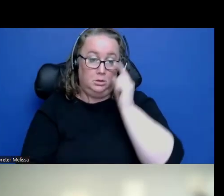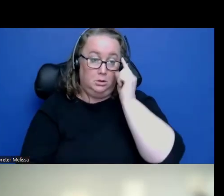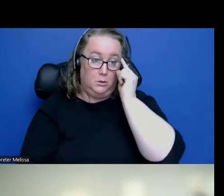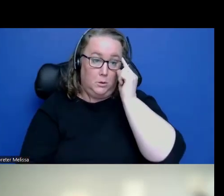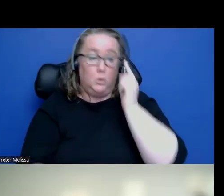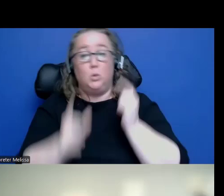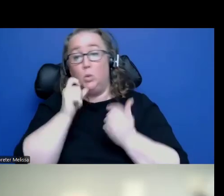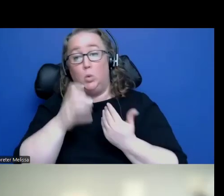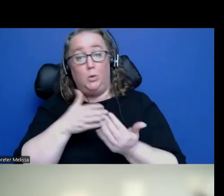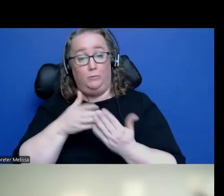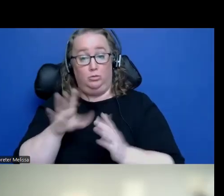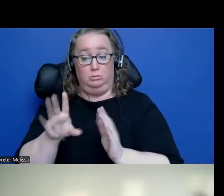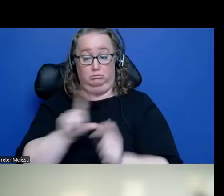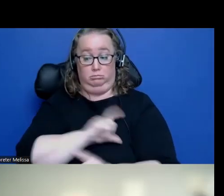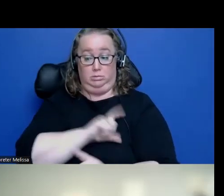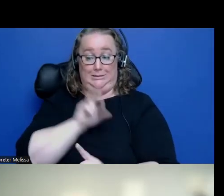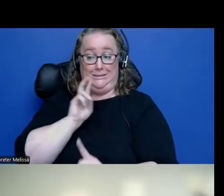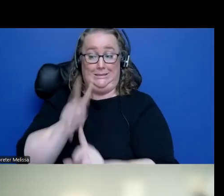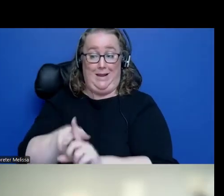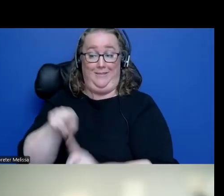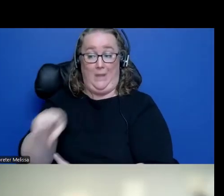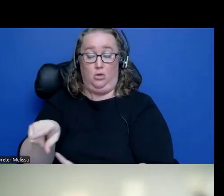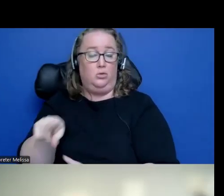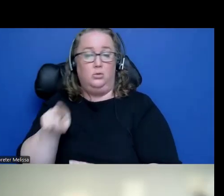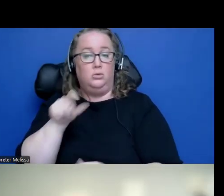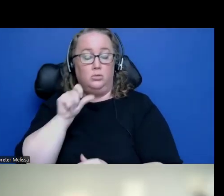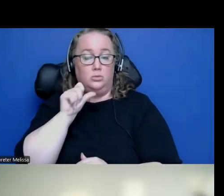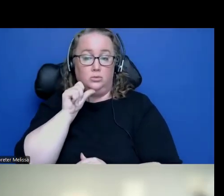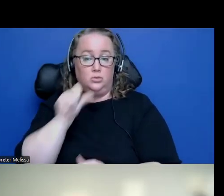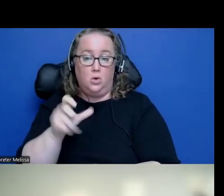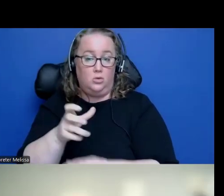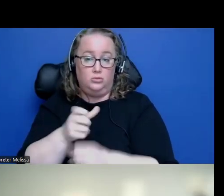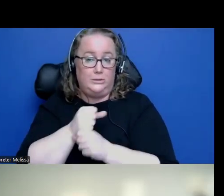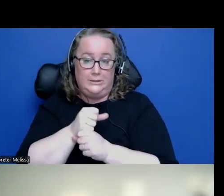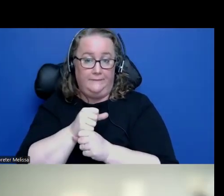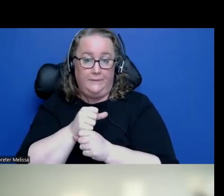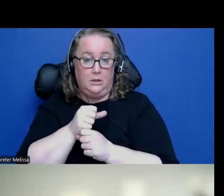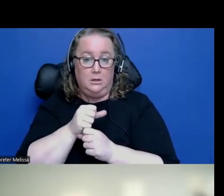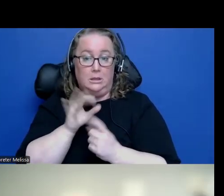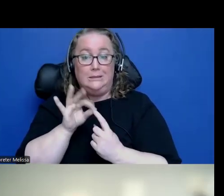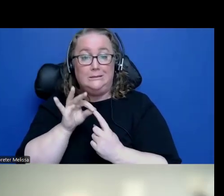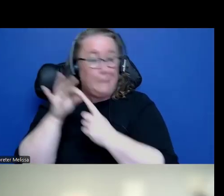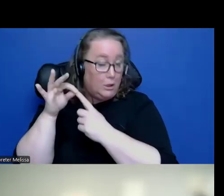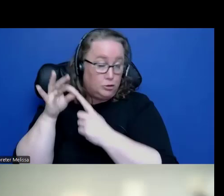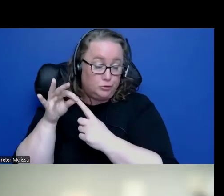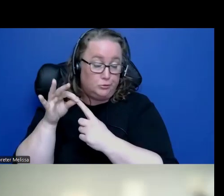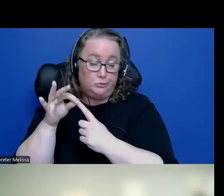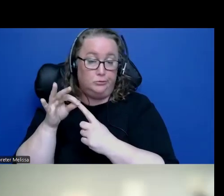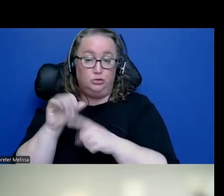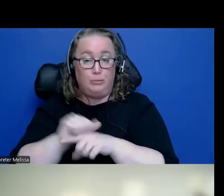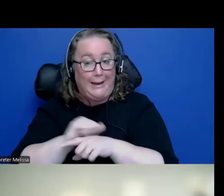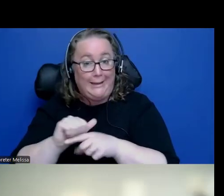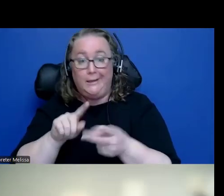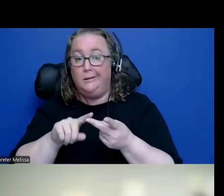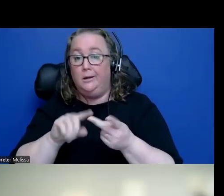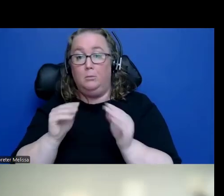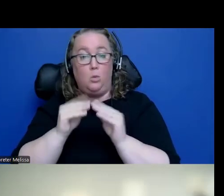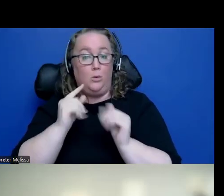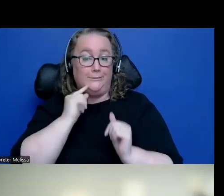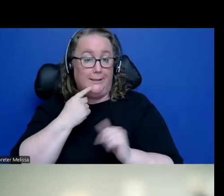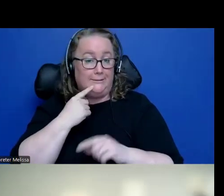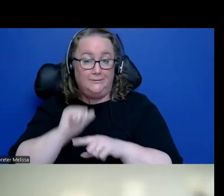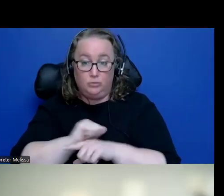the officers that is, do not receive special or more intensive training than other